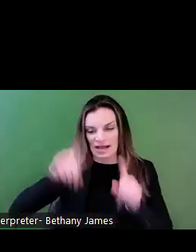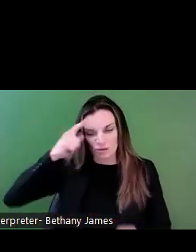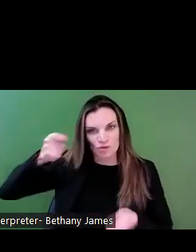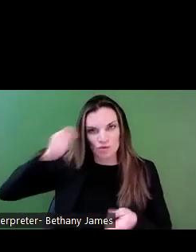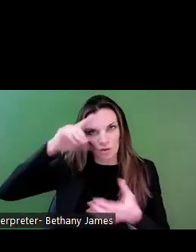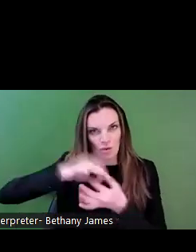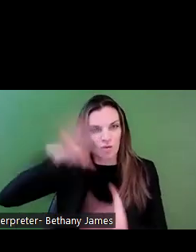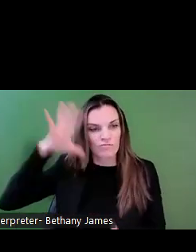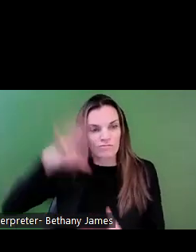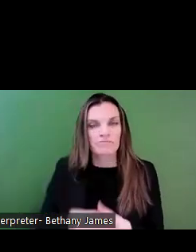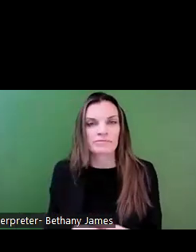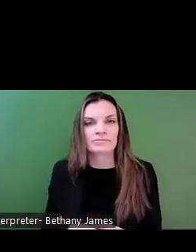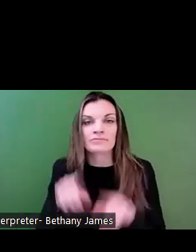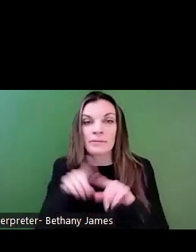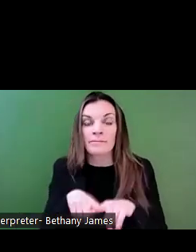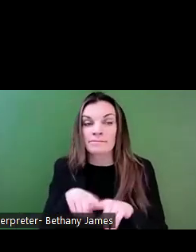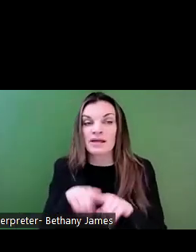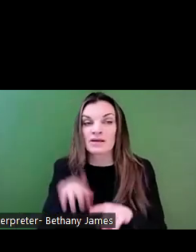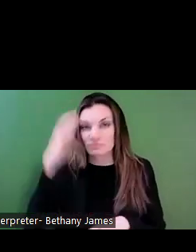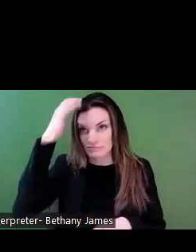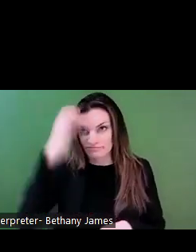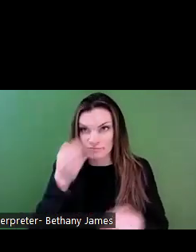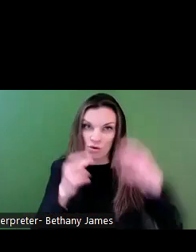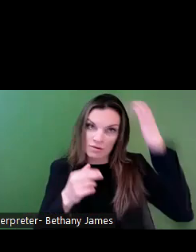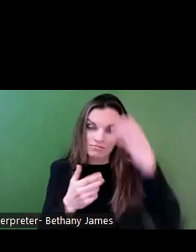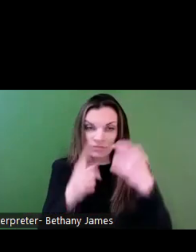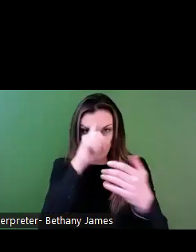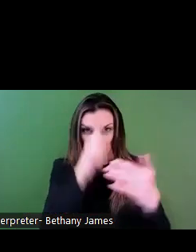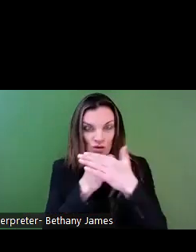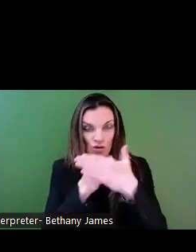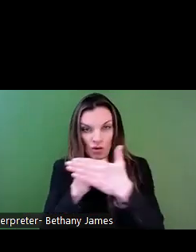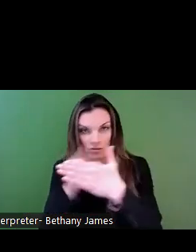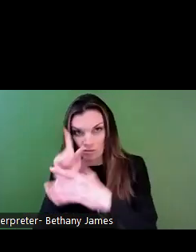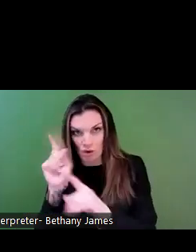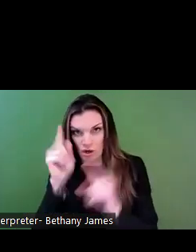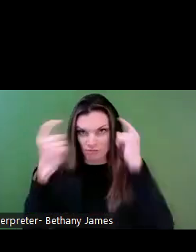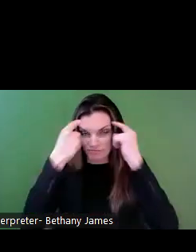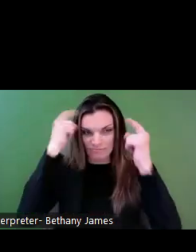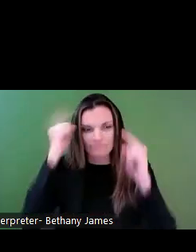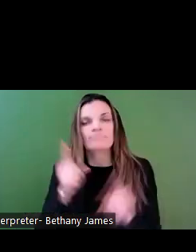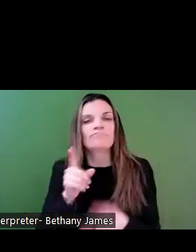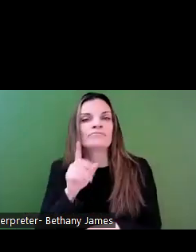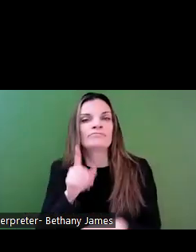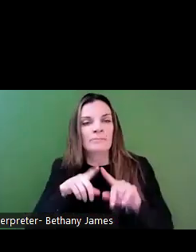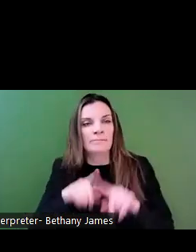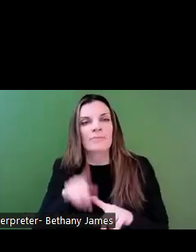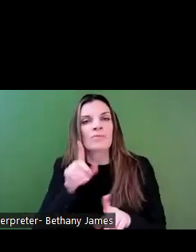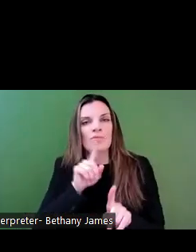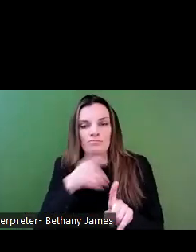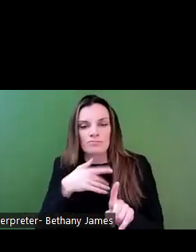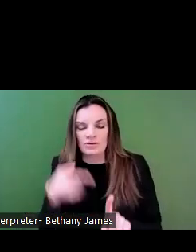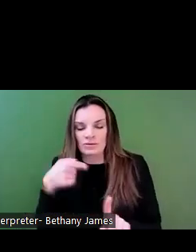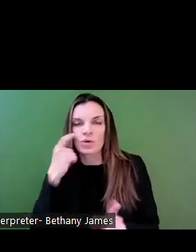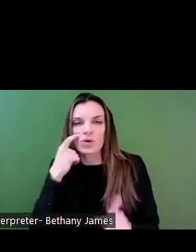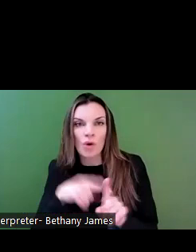stroke occurred, either the right or the left side of the body may be affected. The degree to which motor functioning is limited depends on the